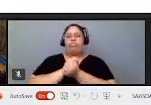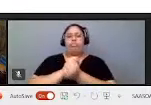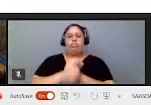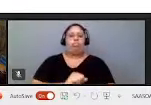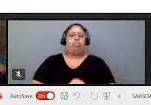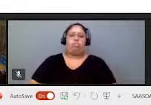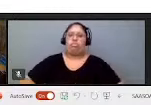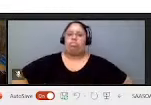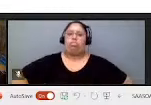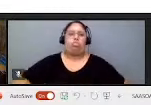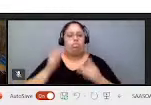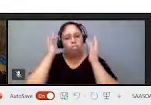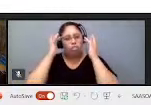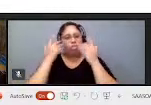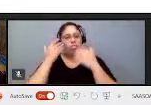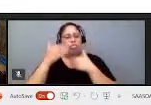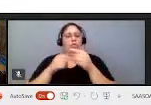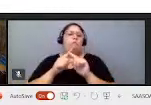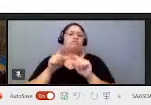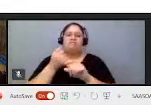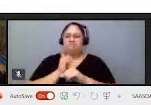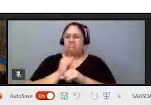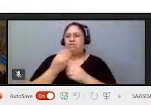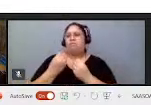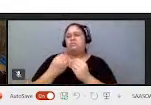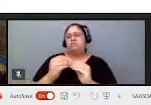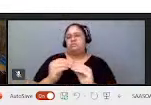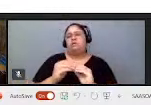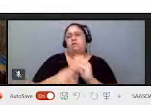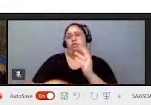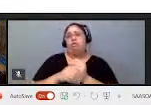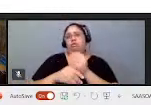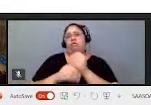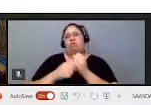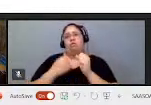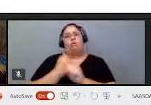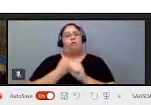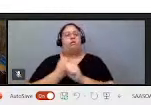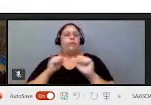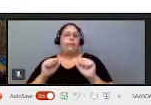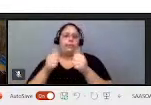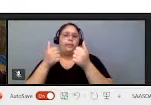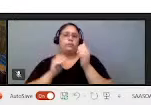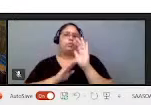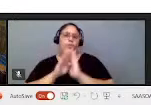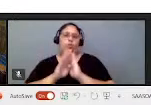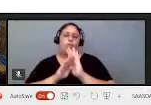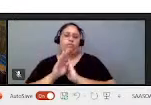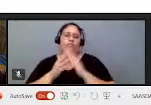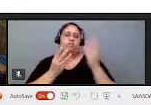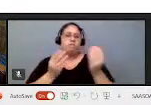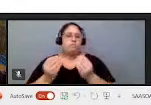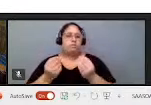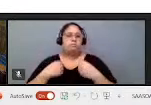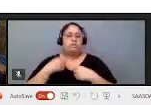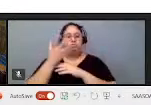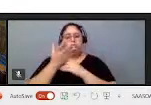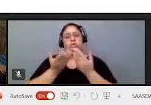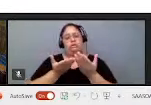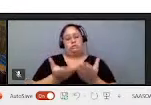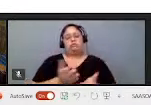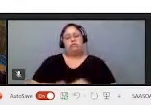behind their backs but they are still going above and beyond um to improve these figures that I've just presented